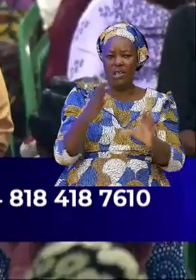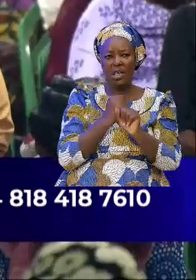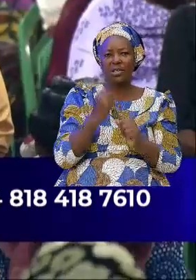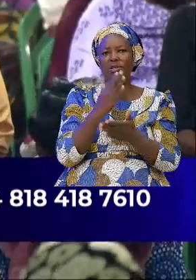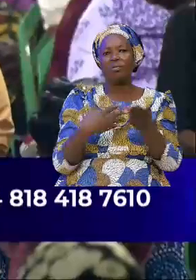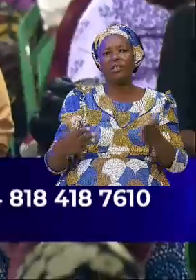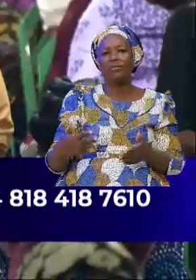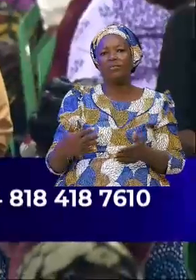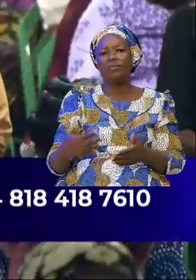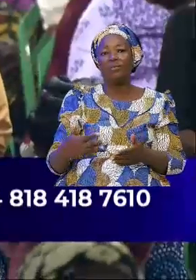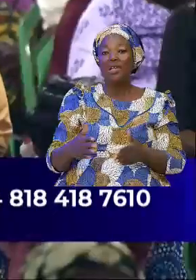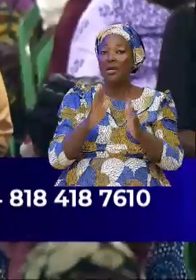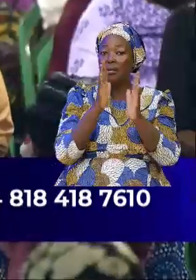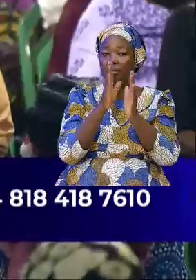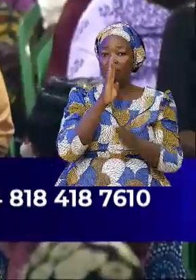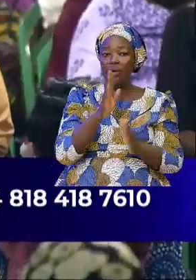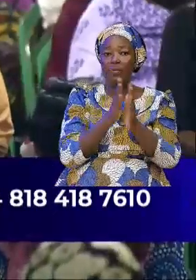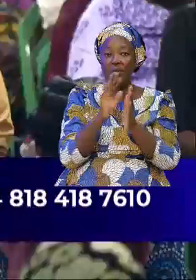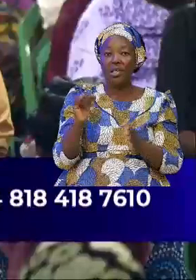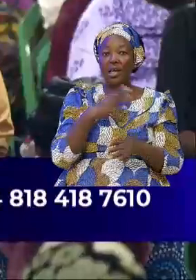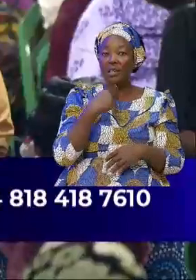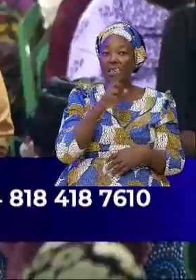something. And you must get something.